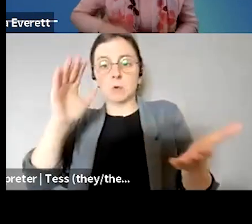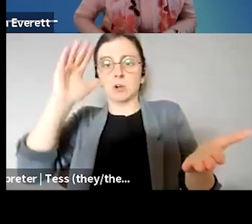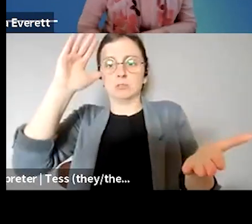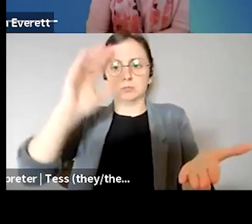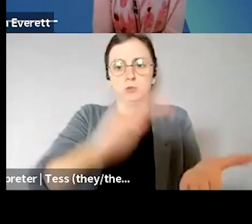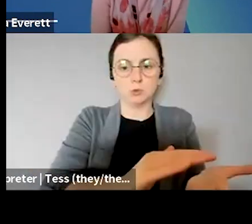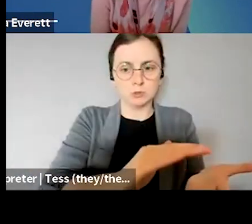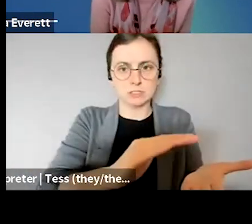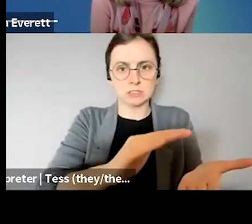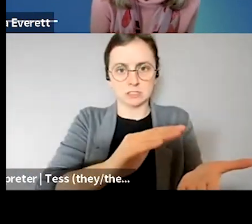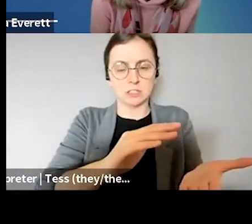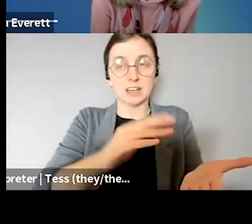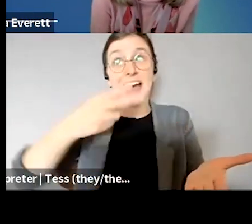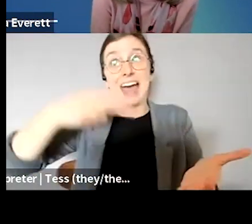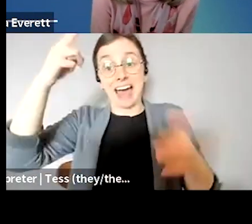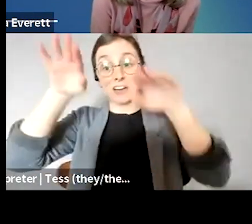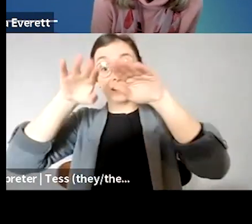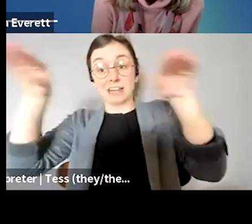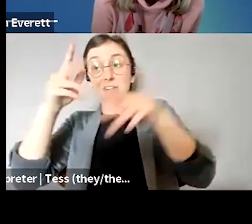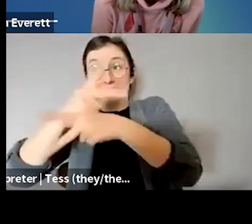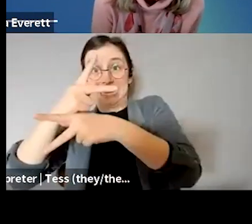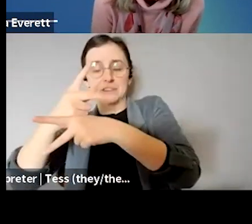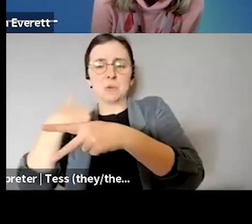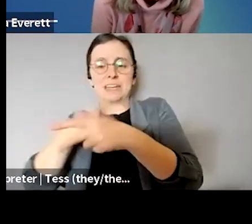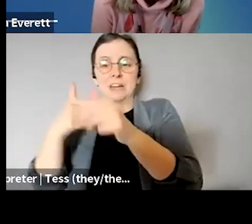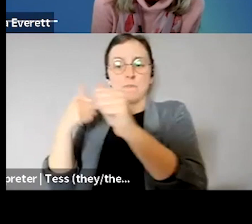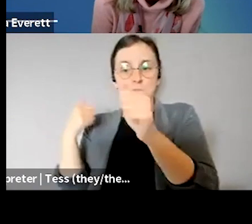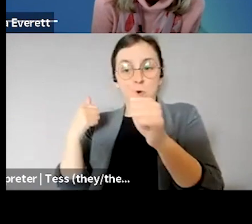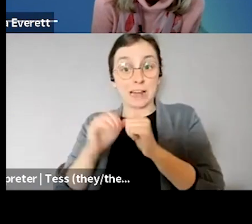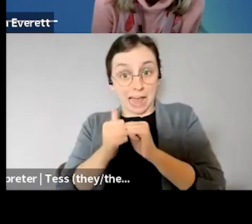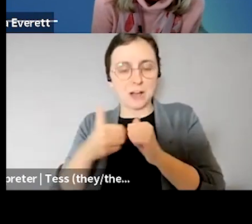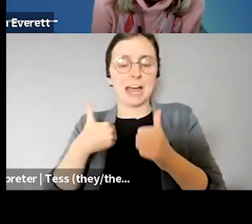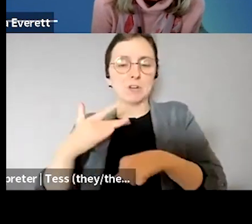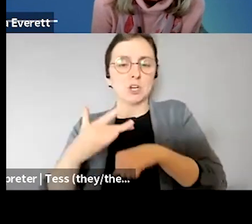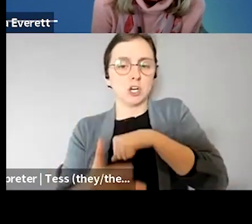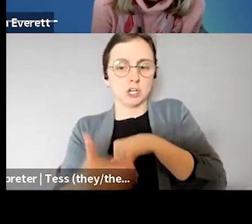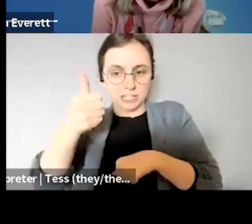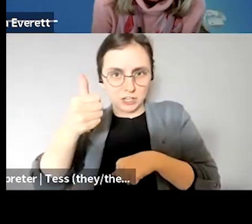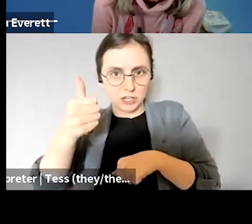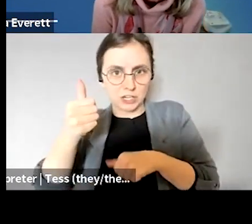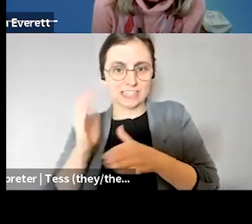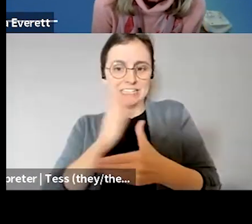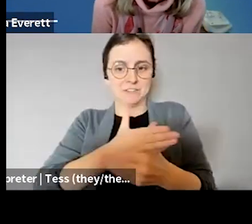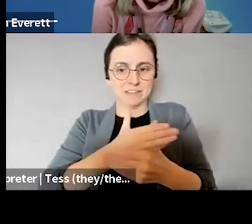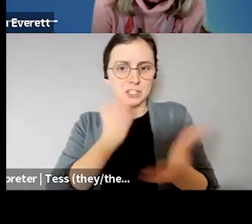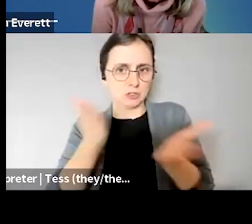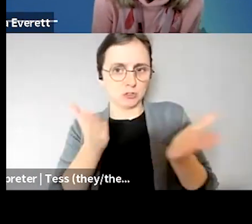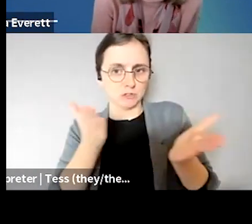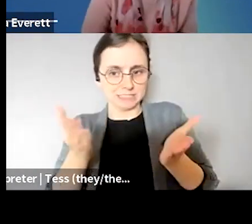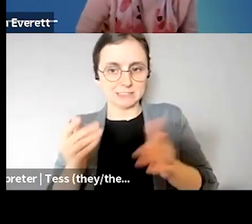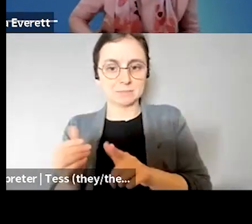level care that's avoidable by having earlier interventions, earlier access. Yeah, not only do